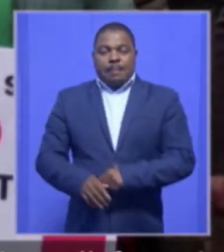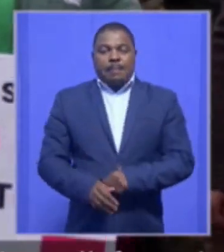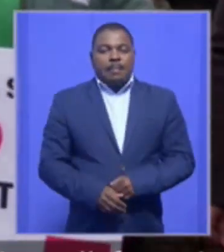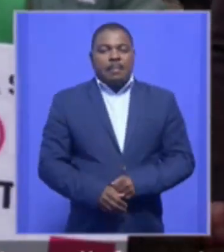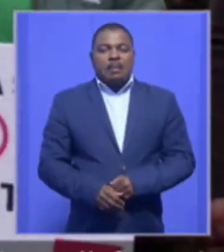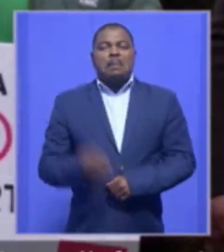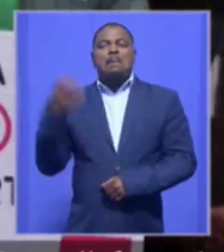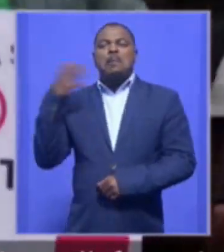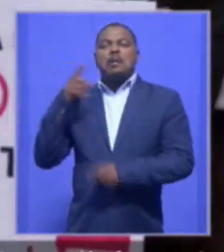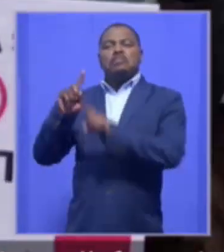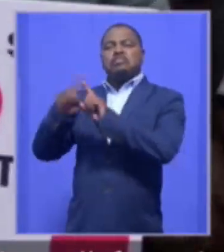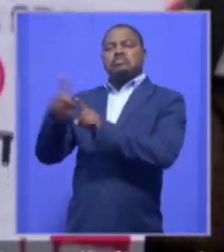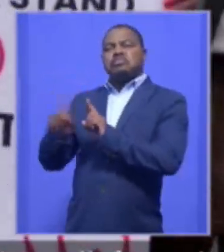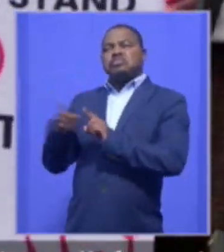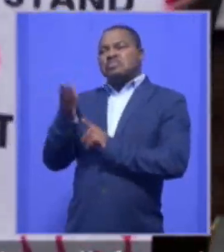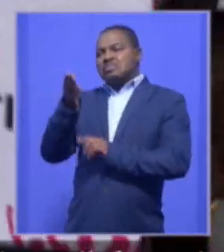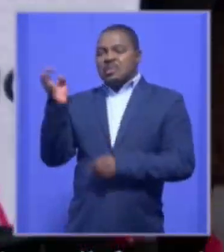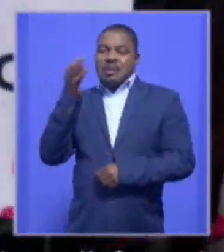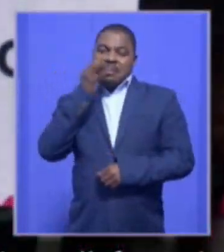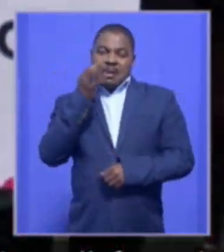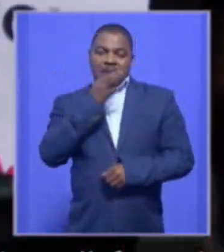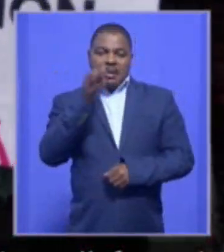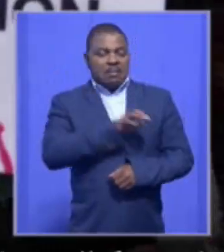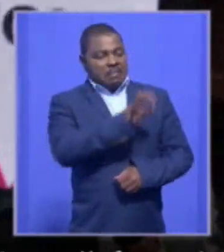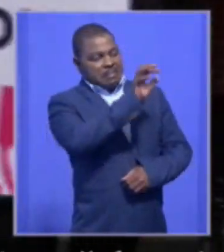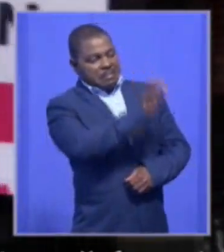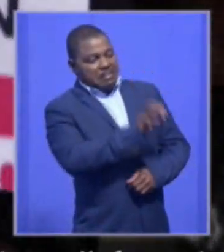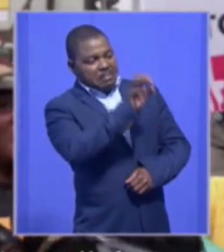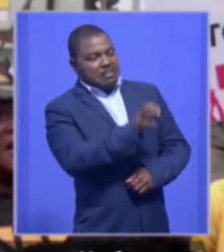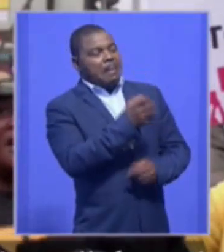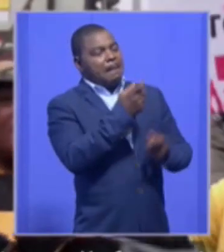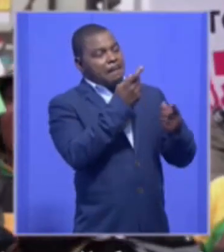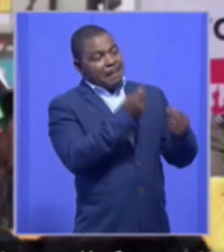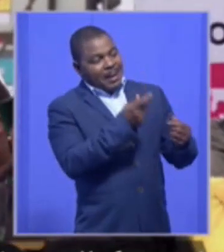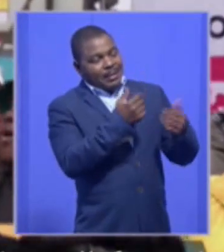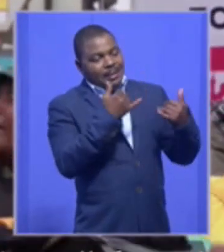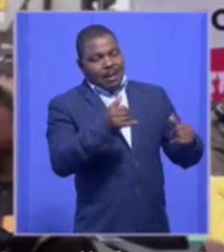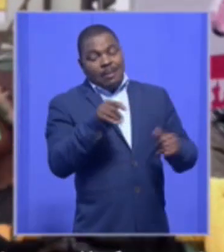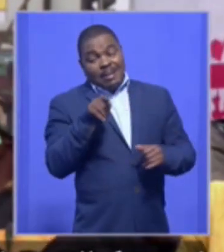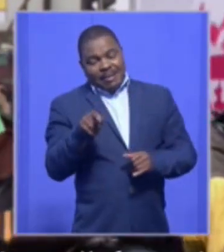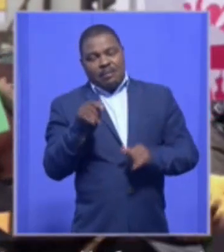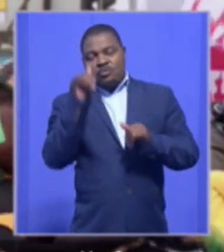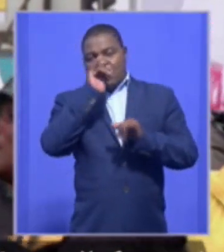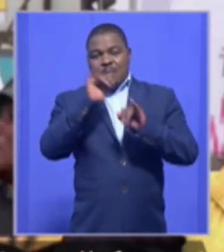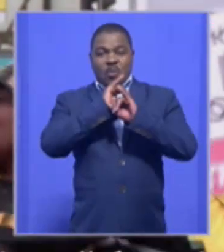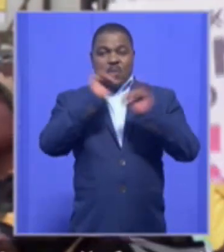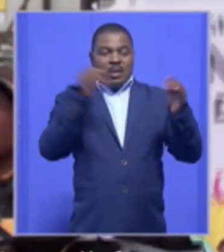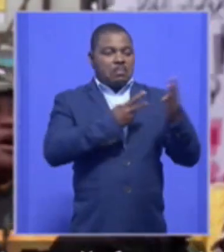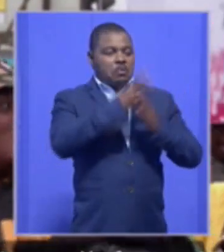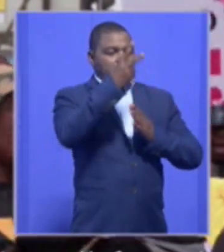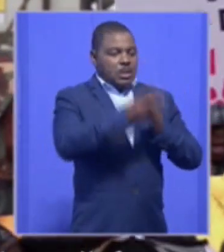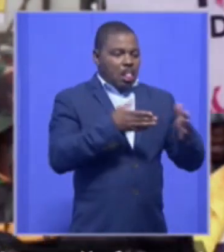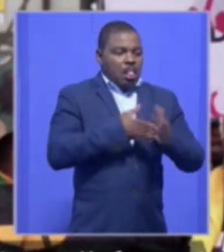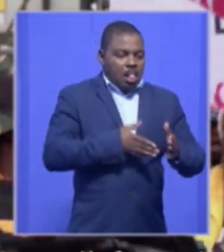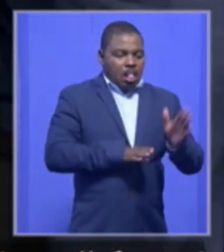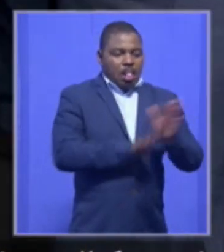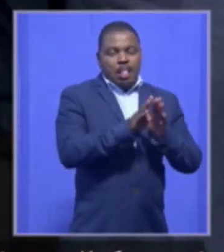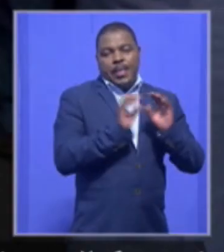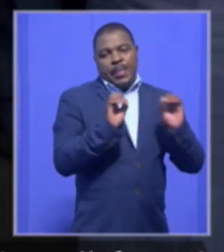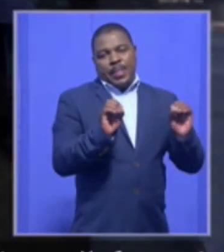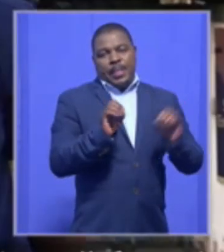mafapeng a go fapafapana di re matšhošetši a go nyaka tšhelete magareng ga bosenyi bjo bo gakatšago tšhitišo ya diprotšeke ka nageng.